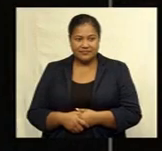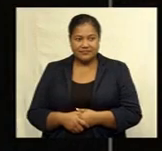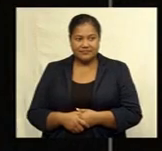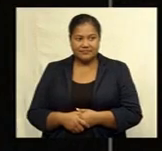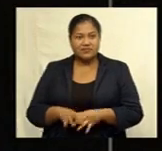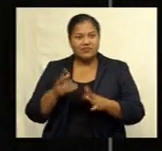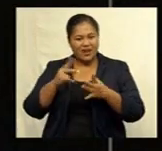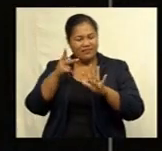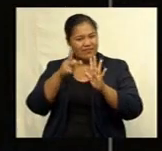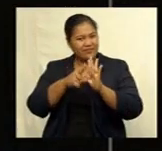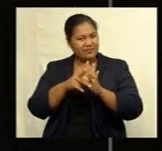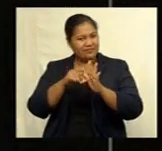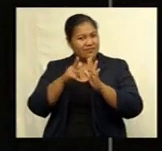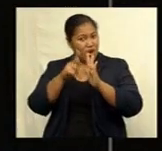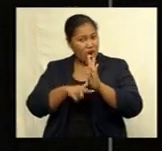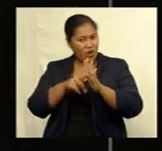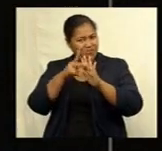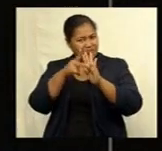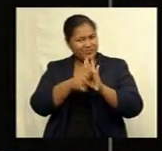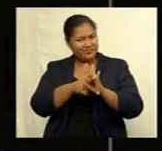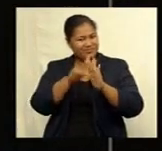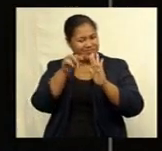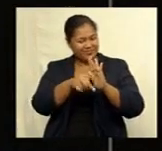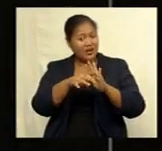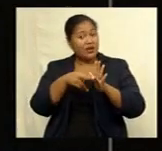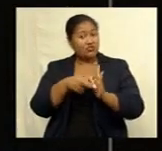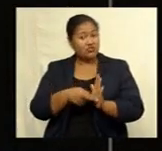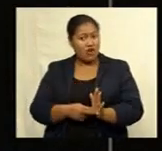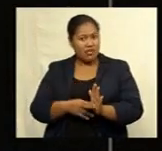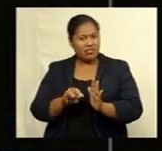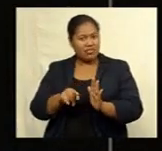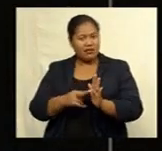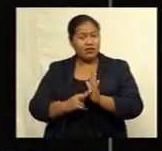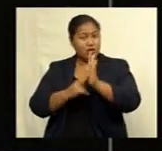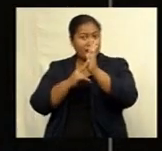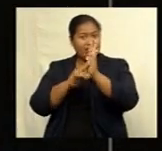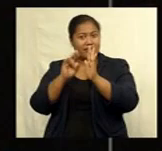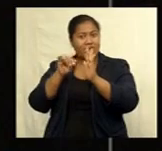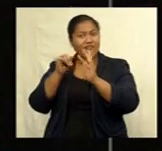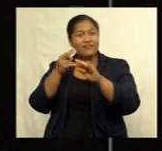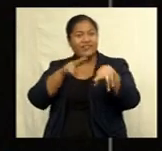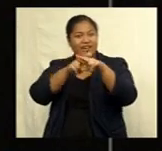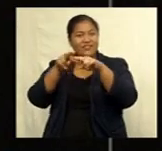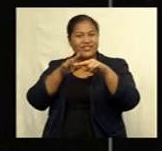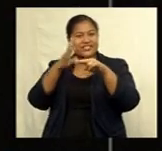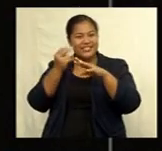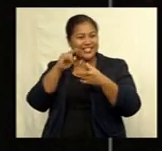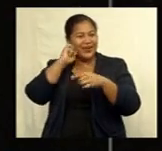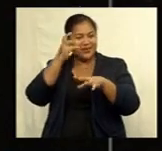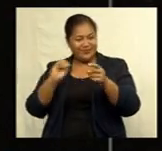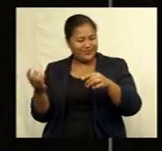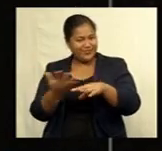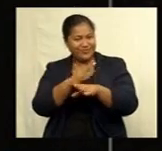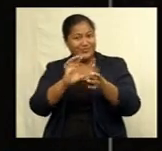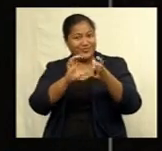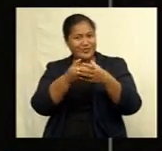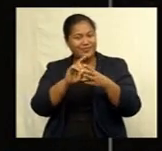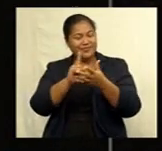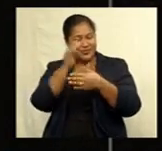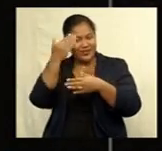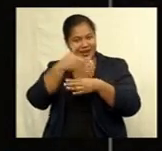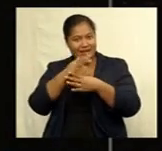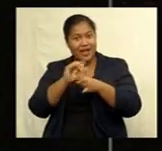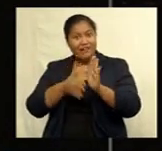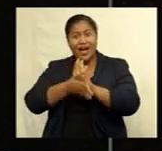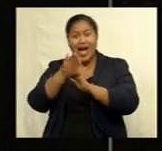A trough of low pressure lies just to the north of Fiji and is expected to affect the group until later tonight as a high pressure system to the south